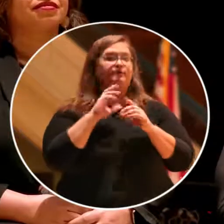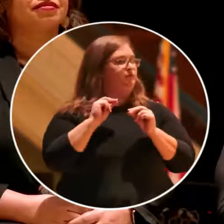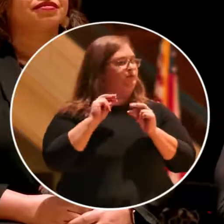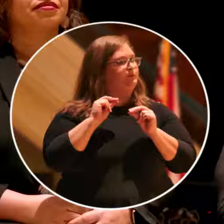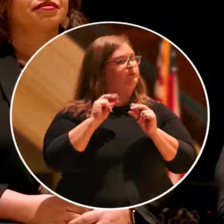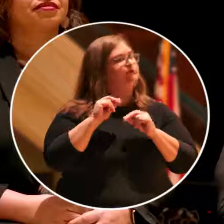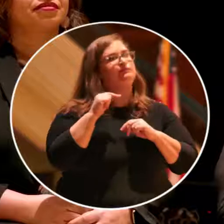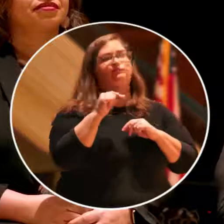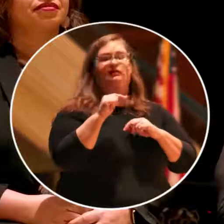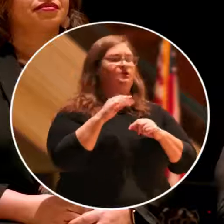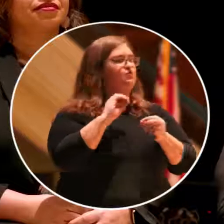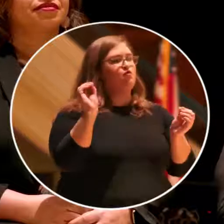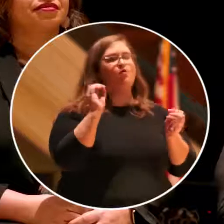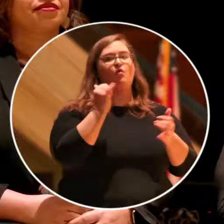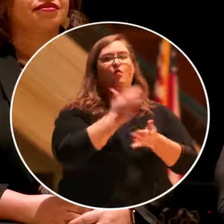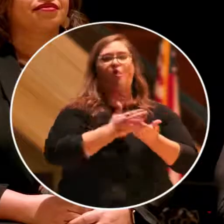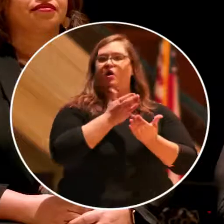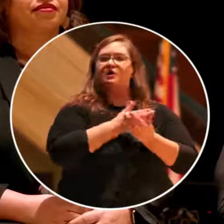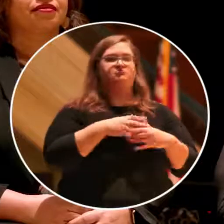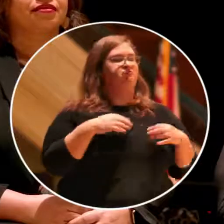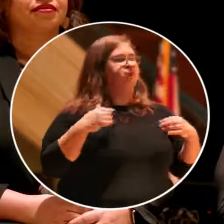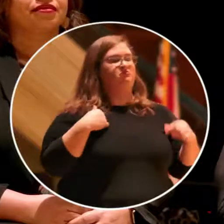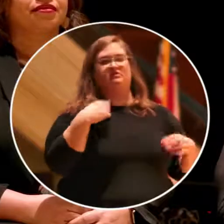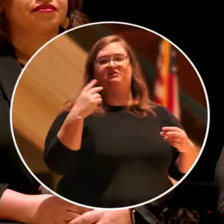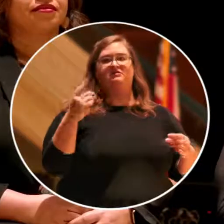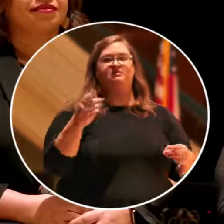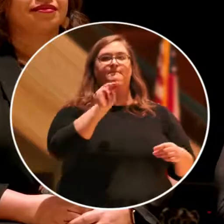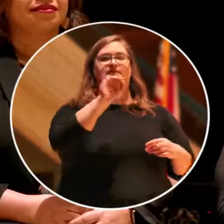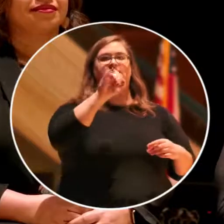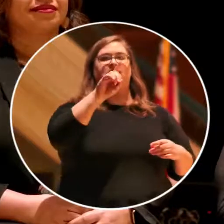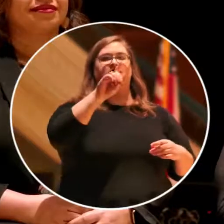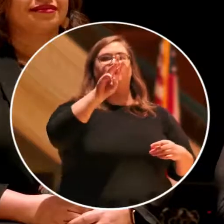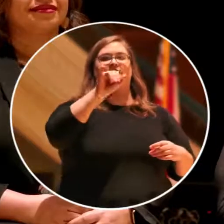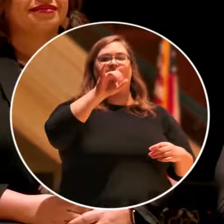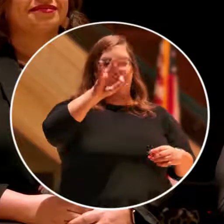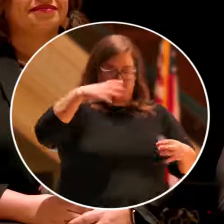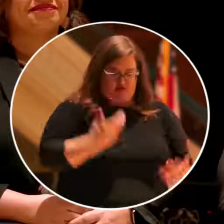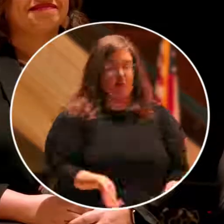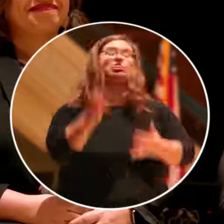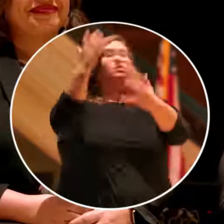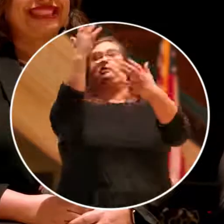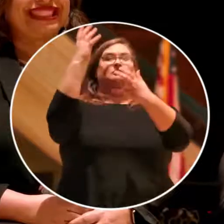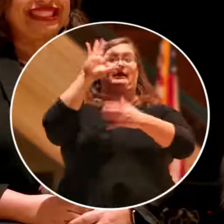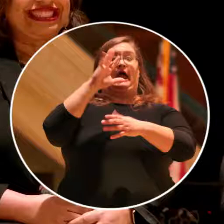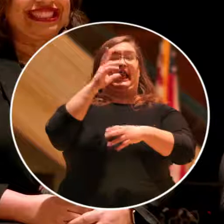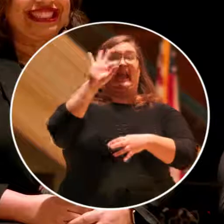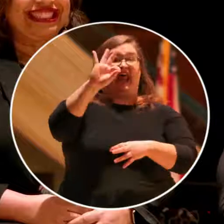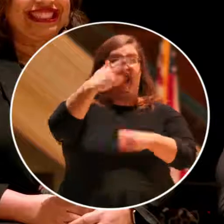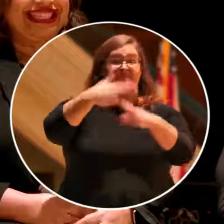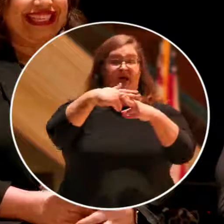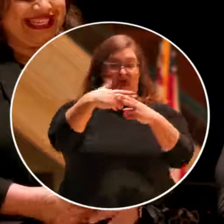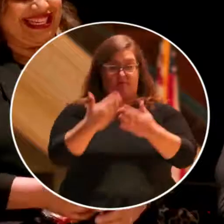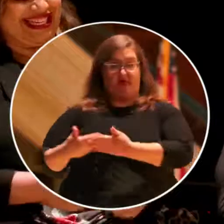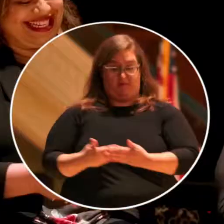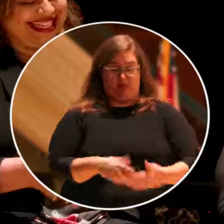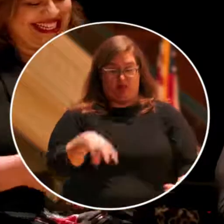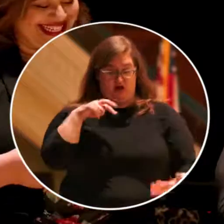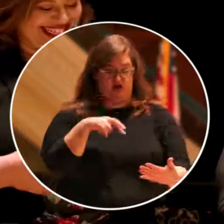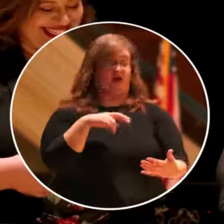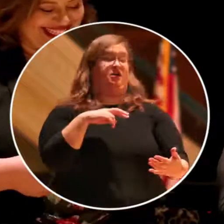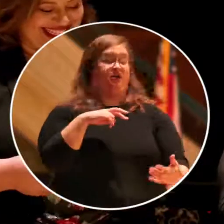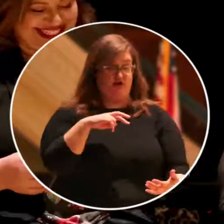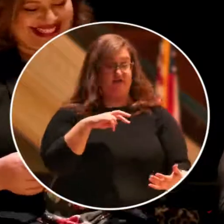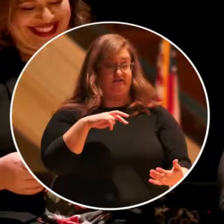or any change in sensation, the midwife suddenly held up this giant 9-pound baby. And I just stared at him and I